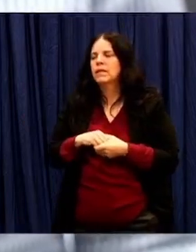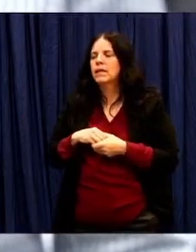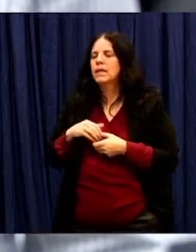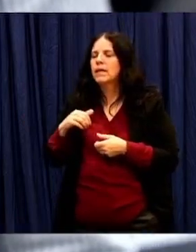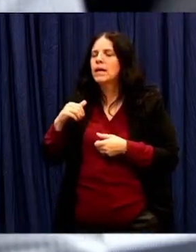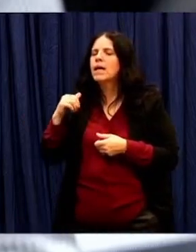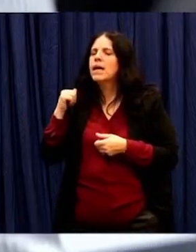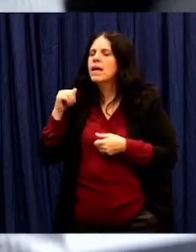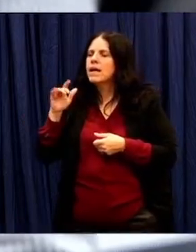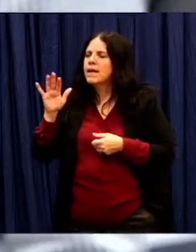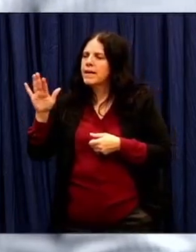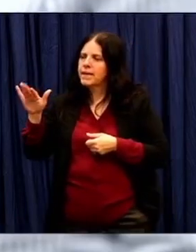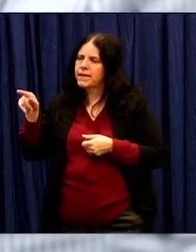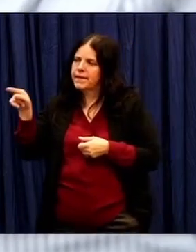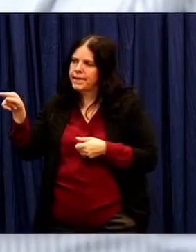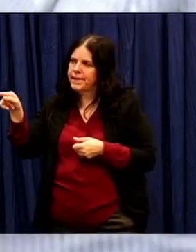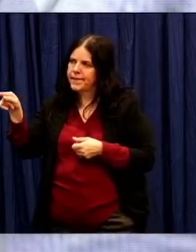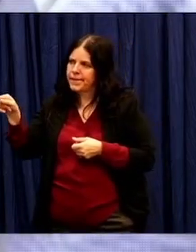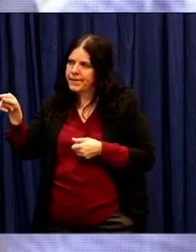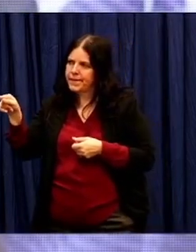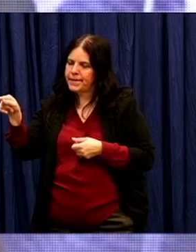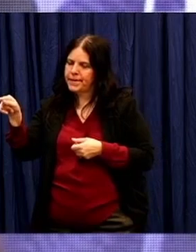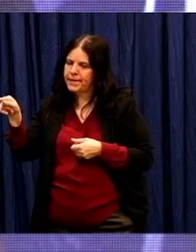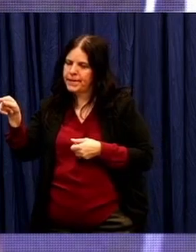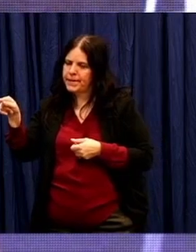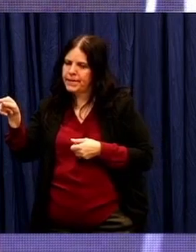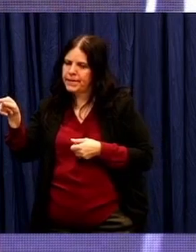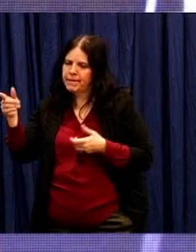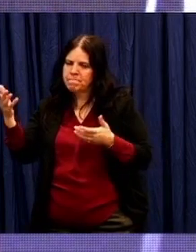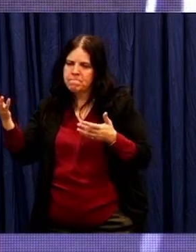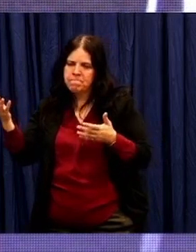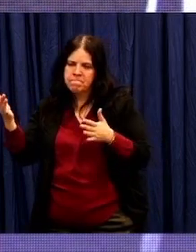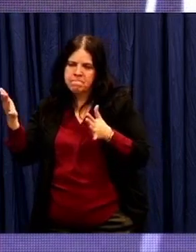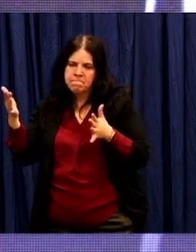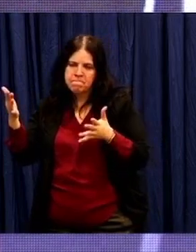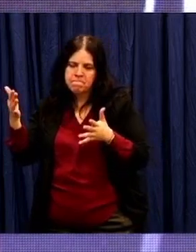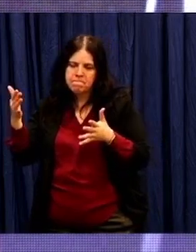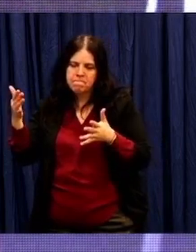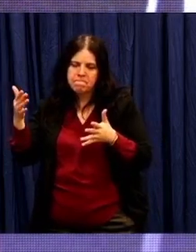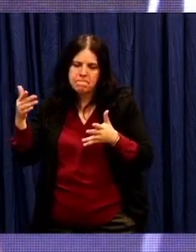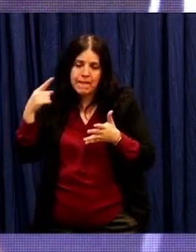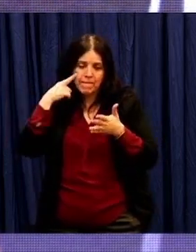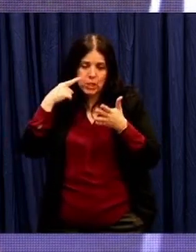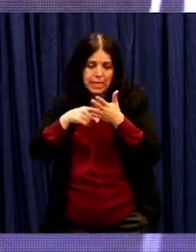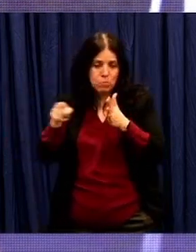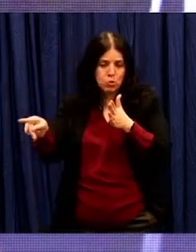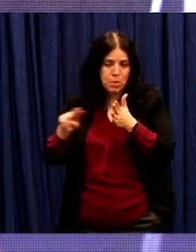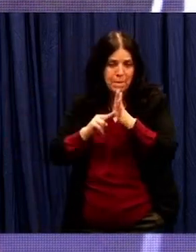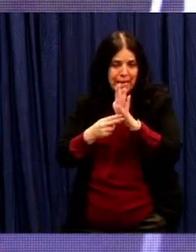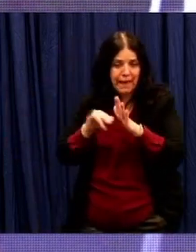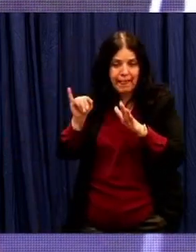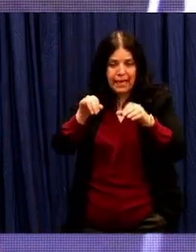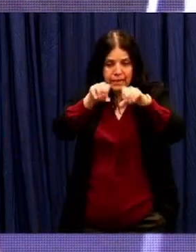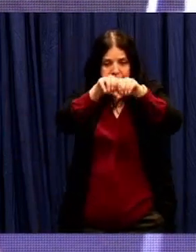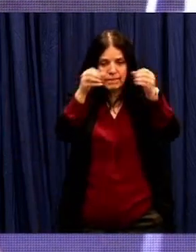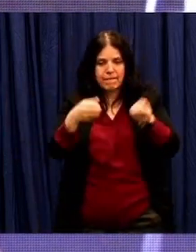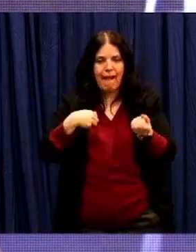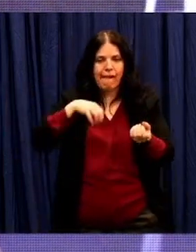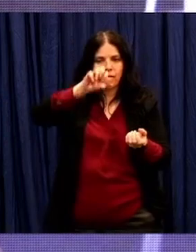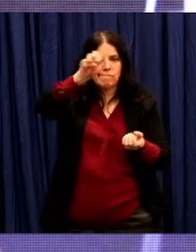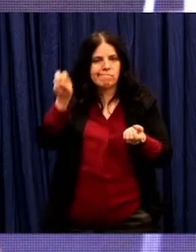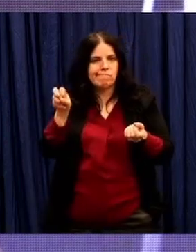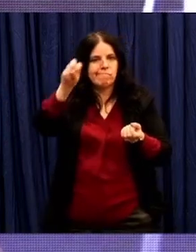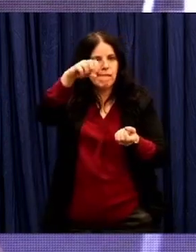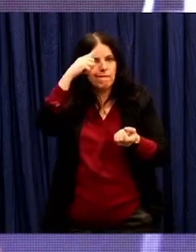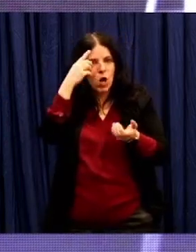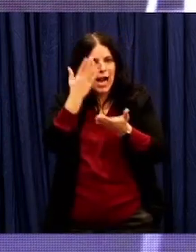So, are you thinking of like hand controls and Sure.